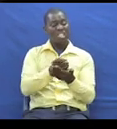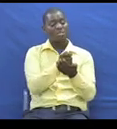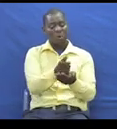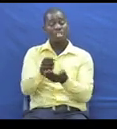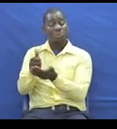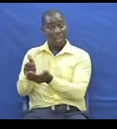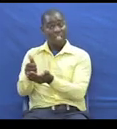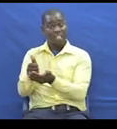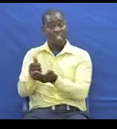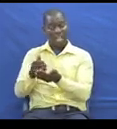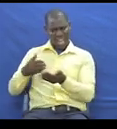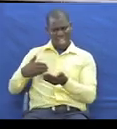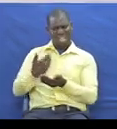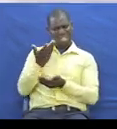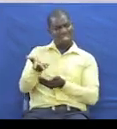as possible